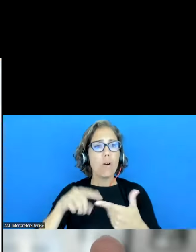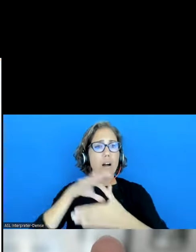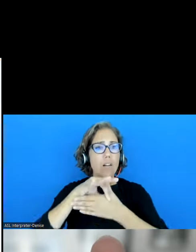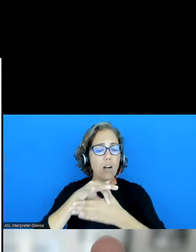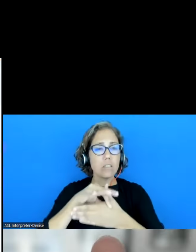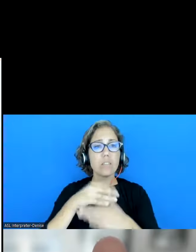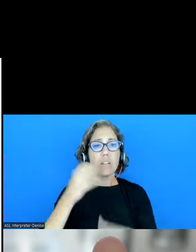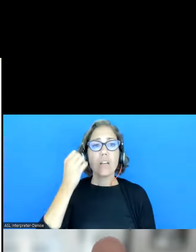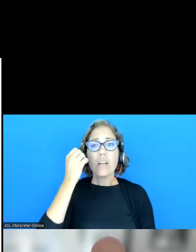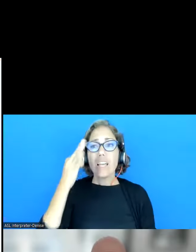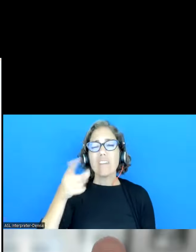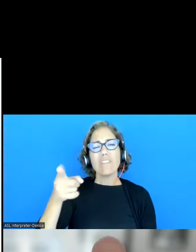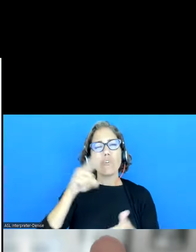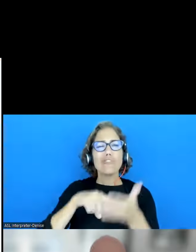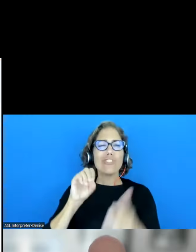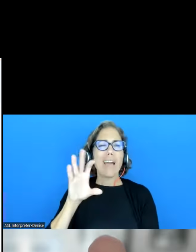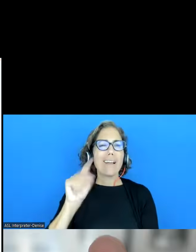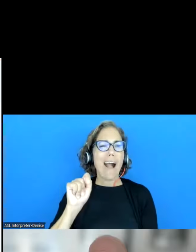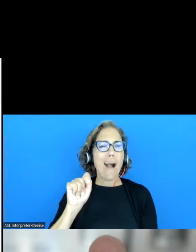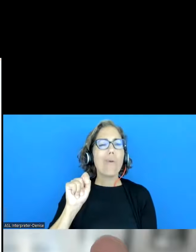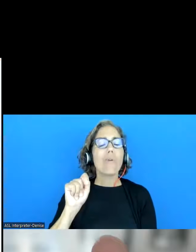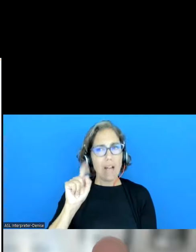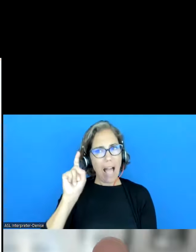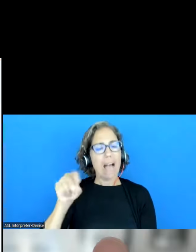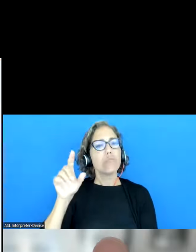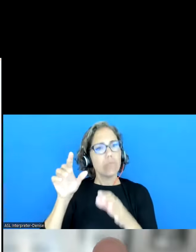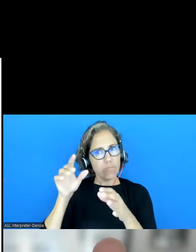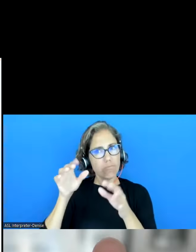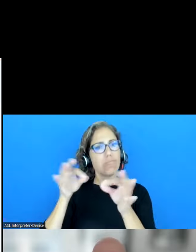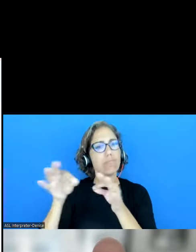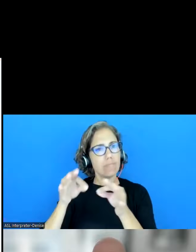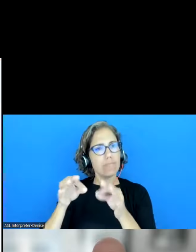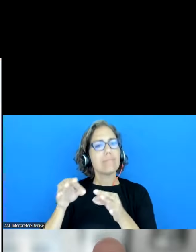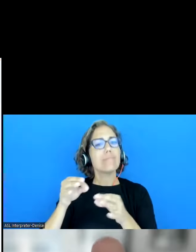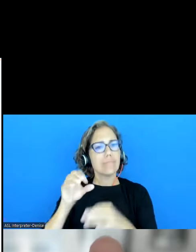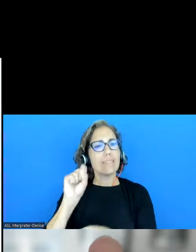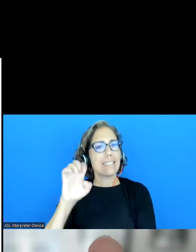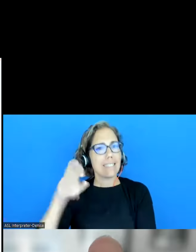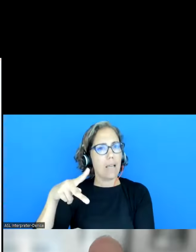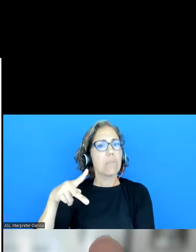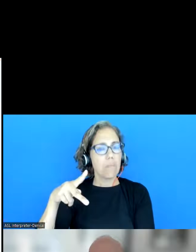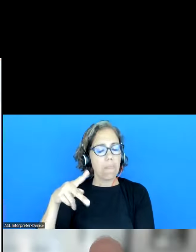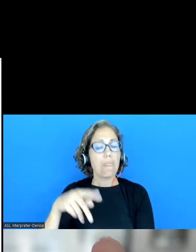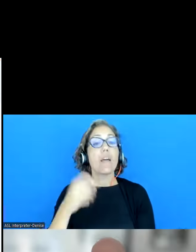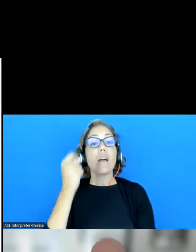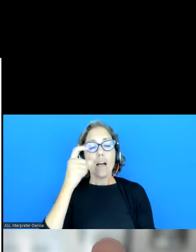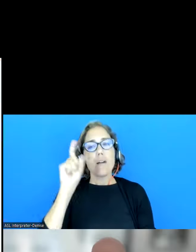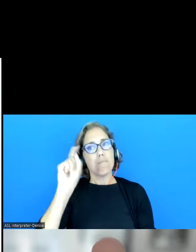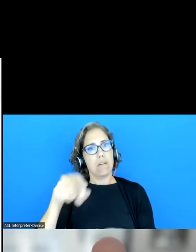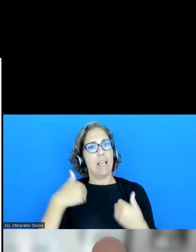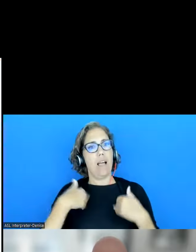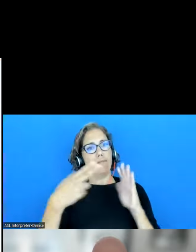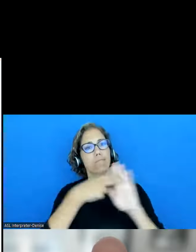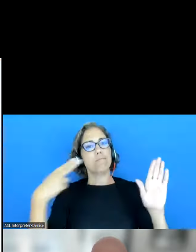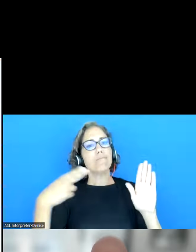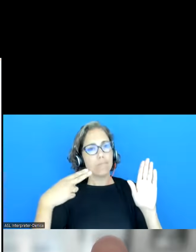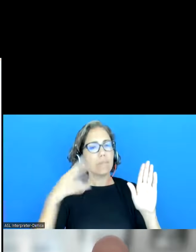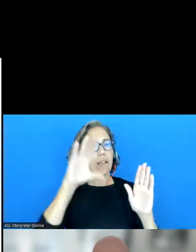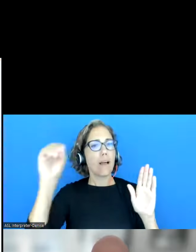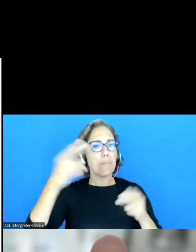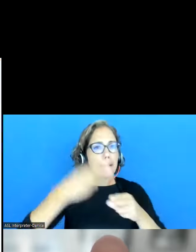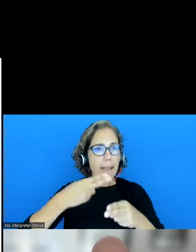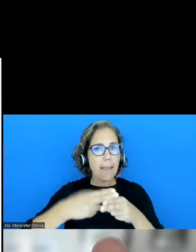like a checkout flow, it should indicate the step of that flow if it's applicable. And it should always have the name of the company or website, so that people, again,